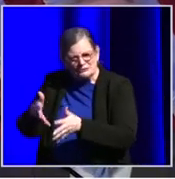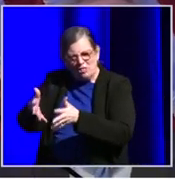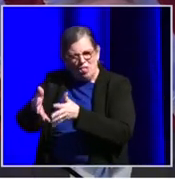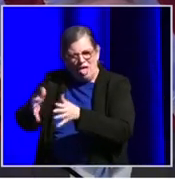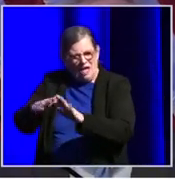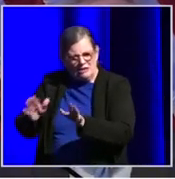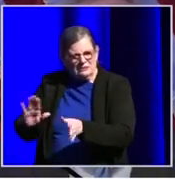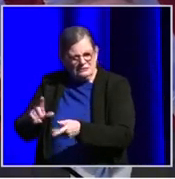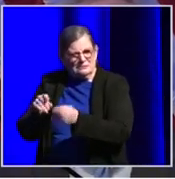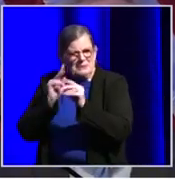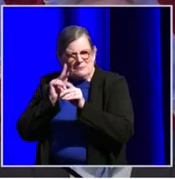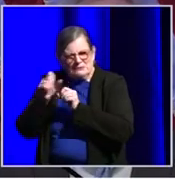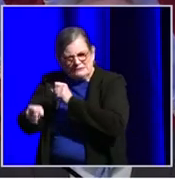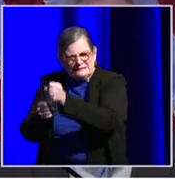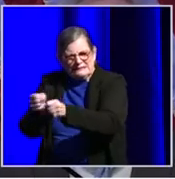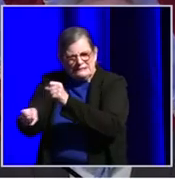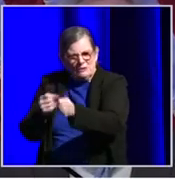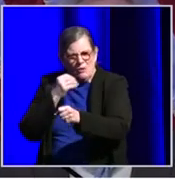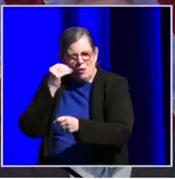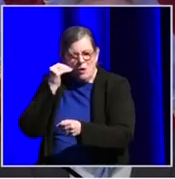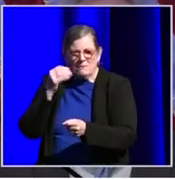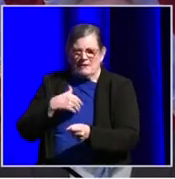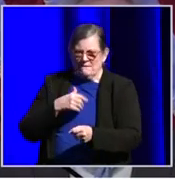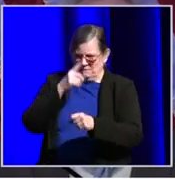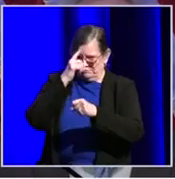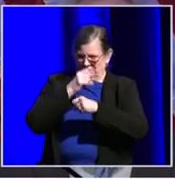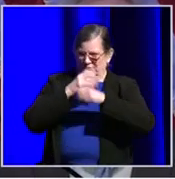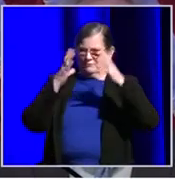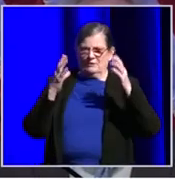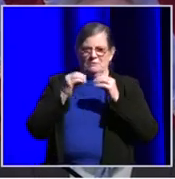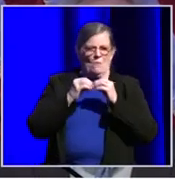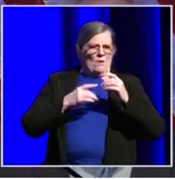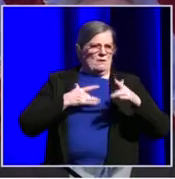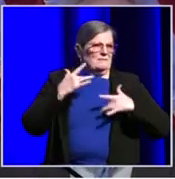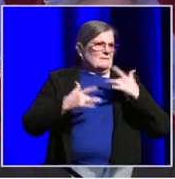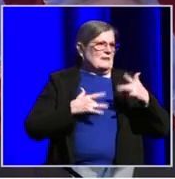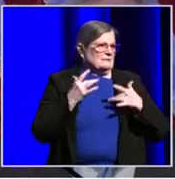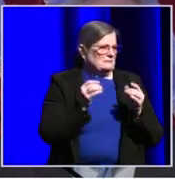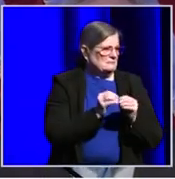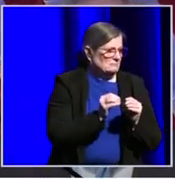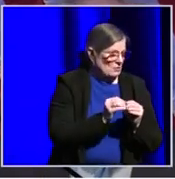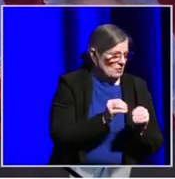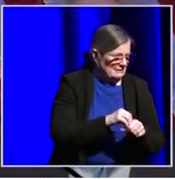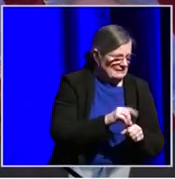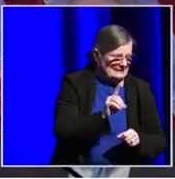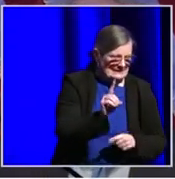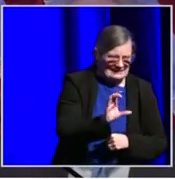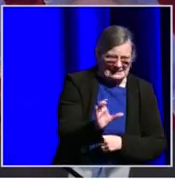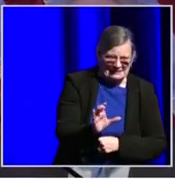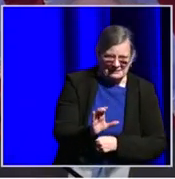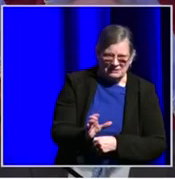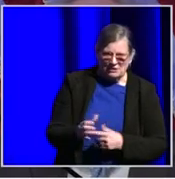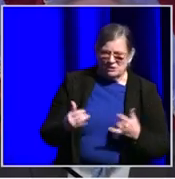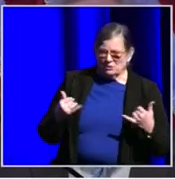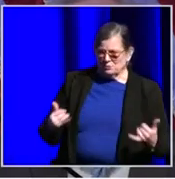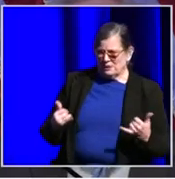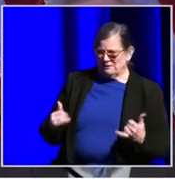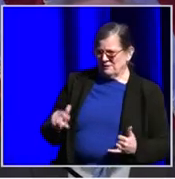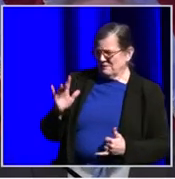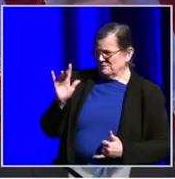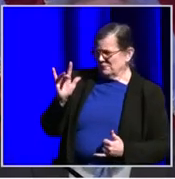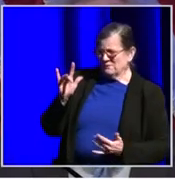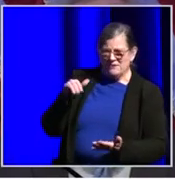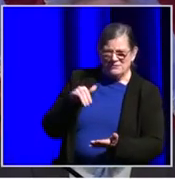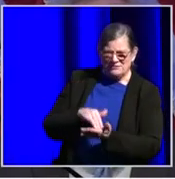a reimagined, more vibrant downtown. Right now, 25,000 people call